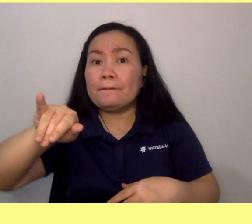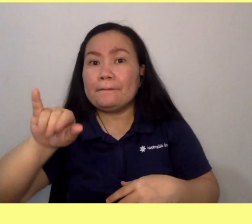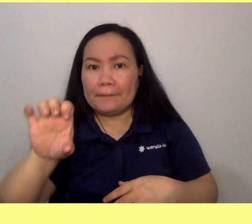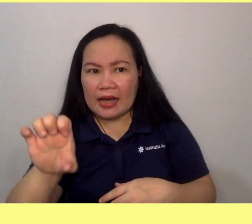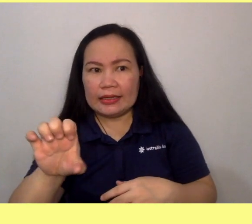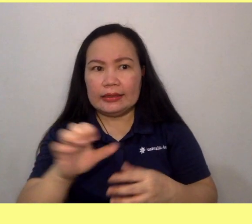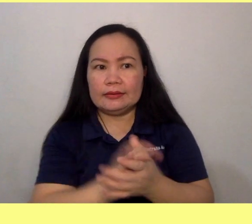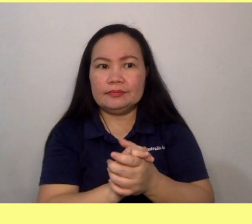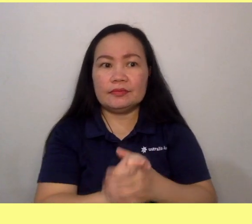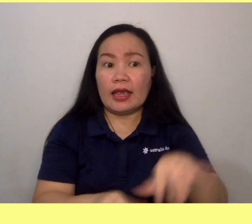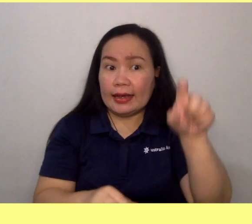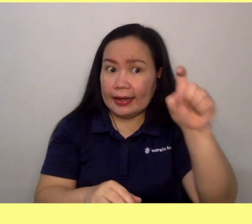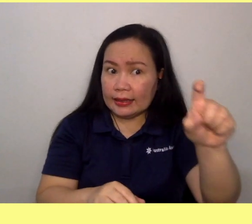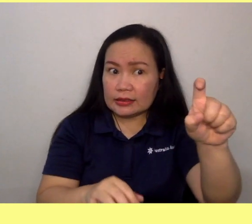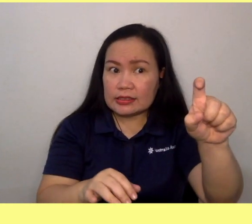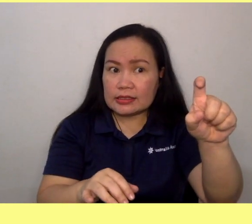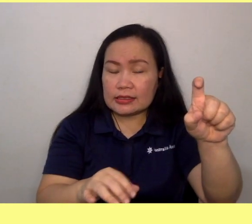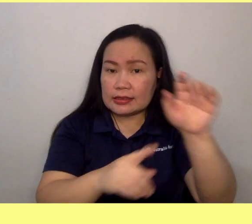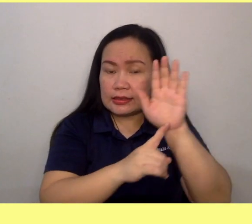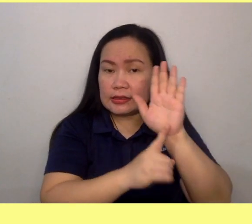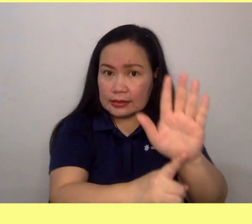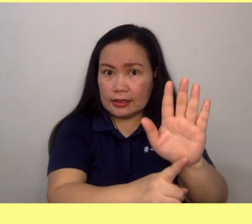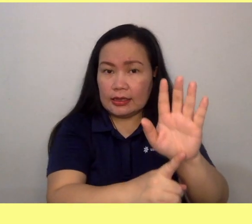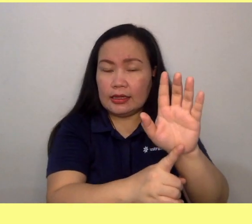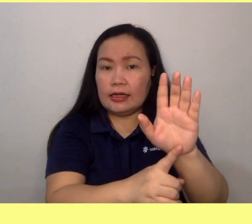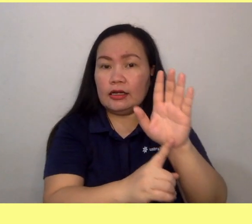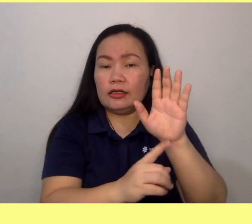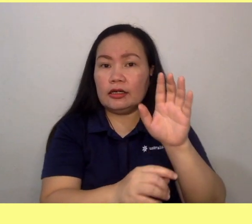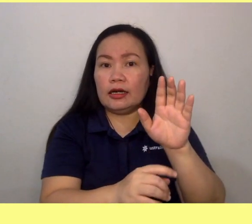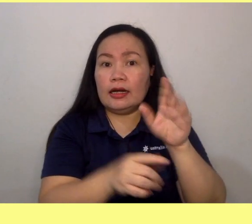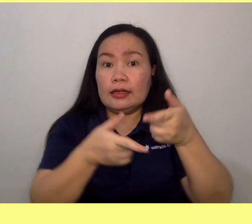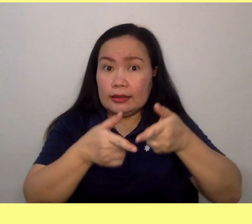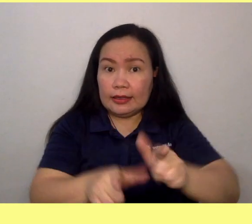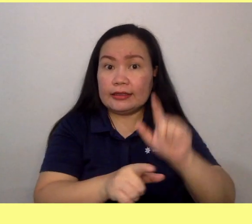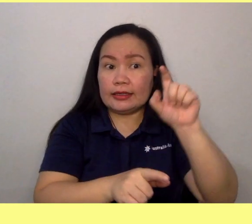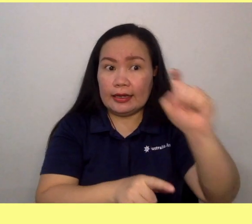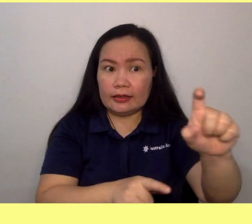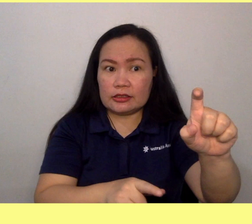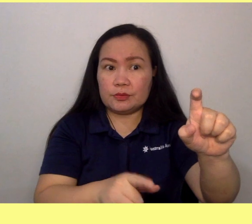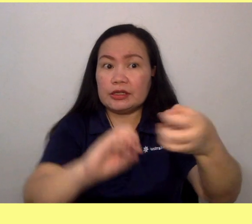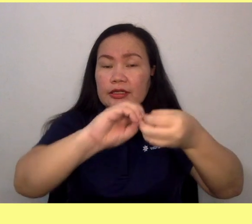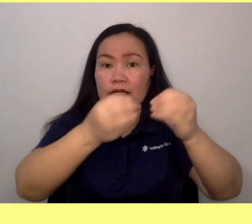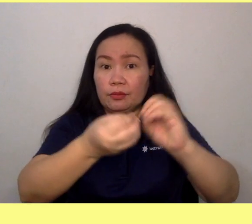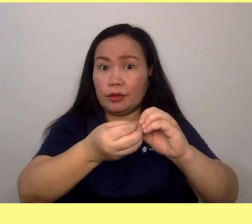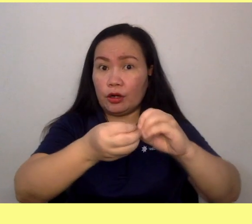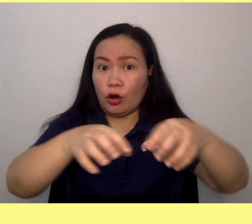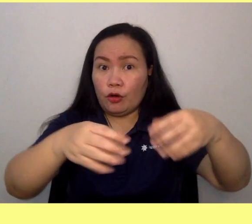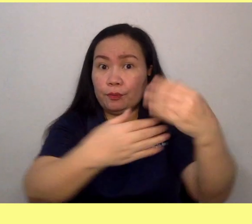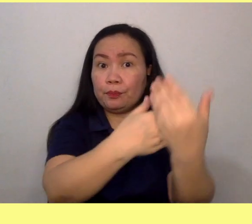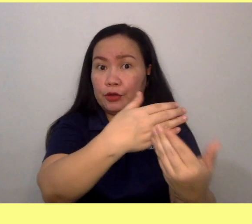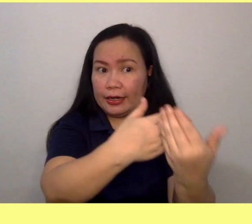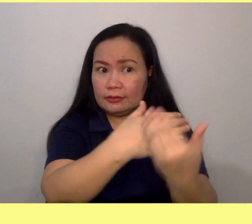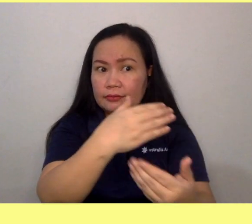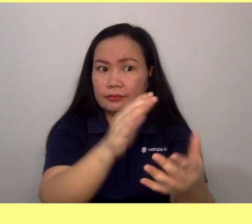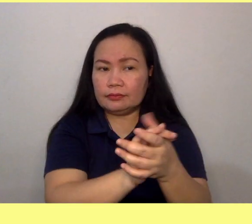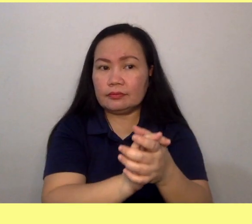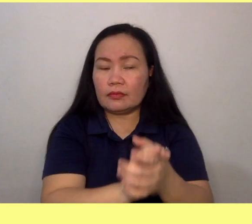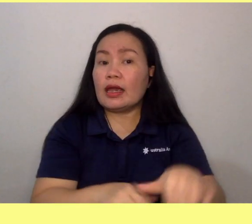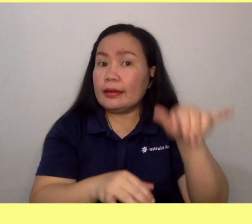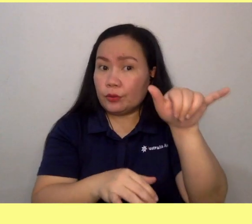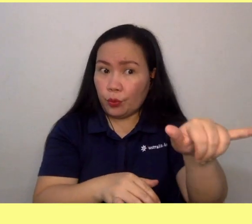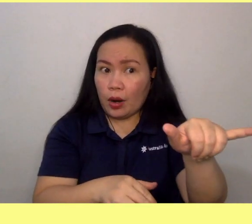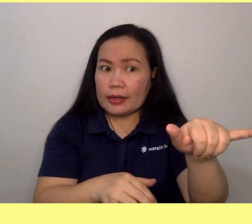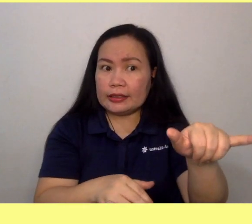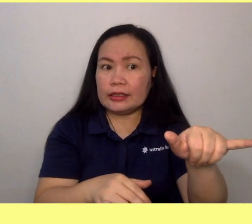of inequalities that shows the various combinations the bakery can produce these two items. So dapat mag-represent